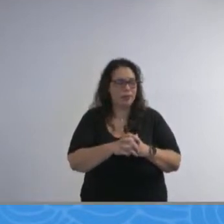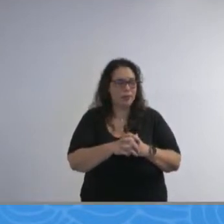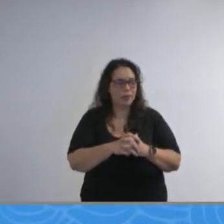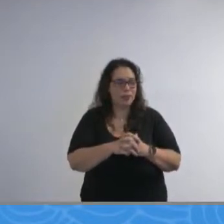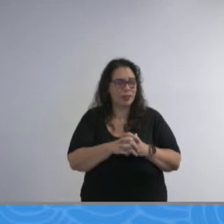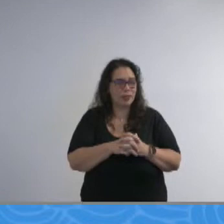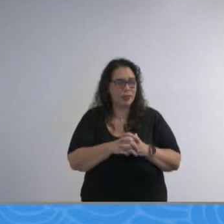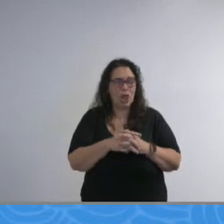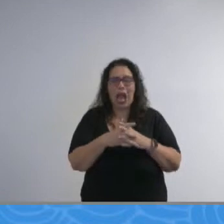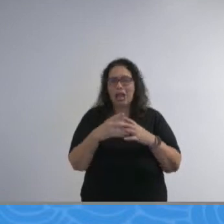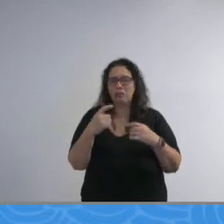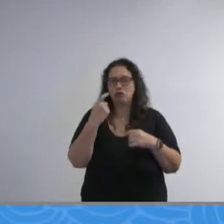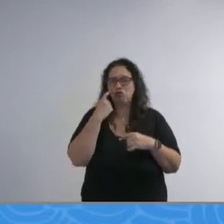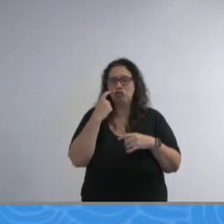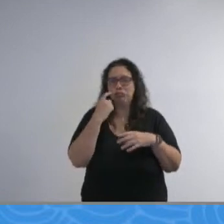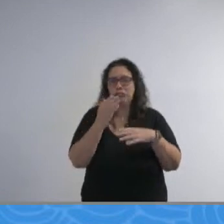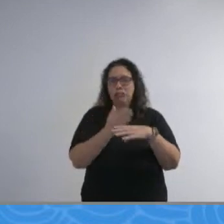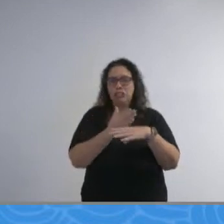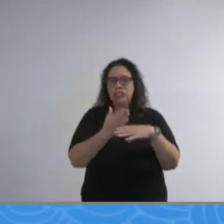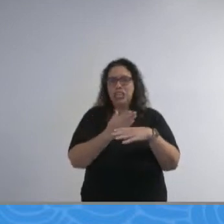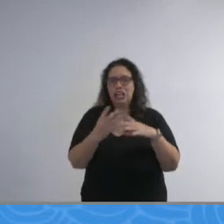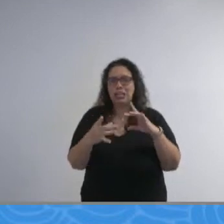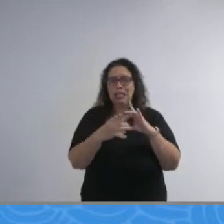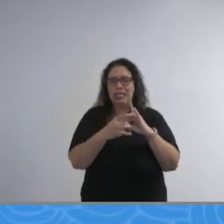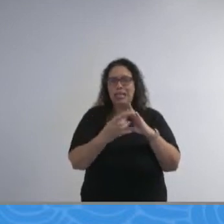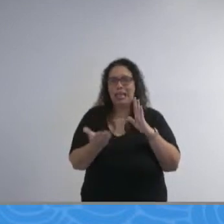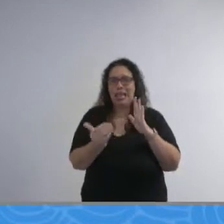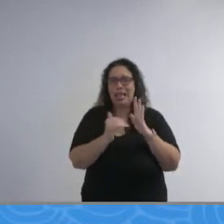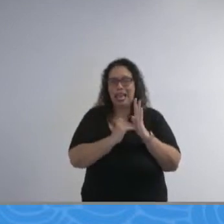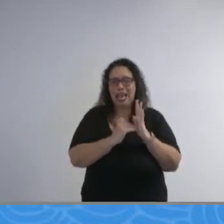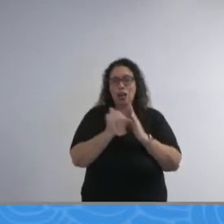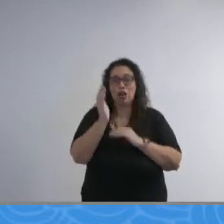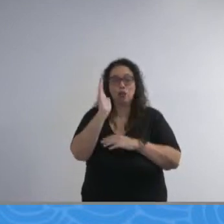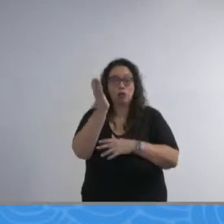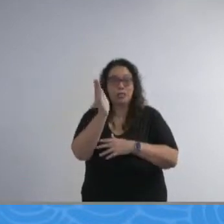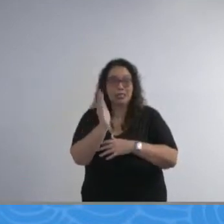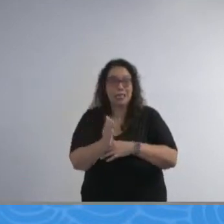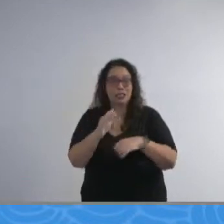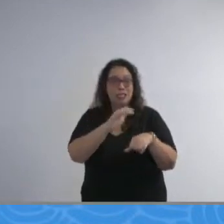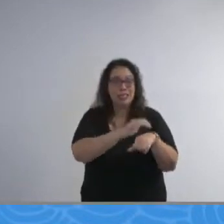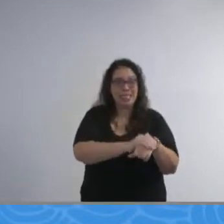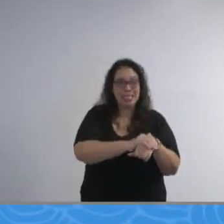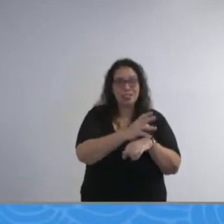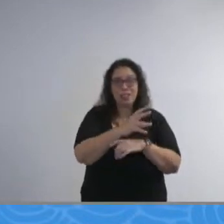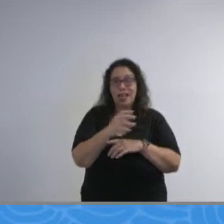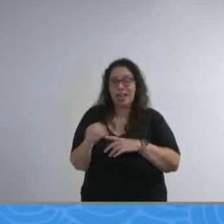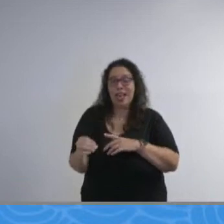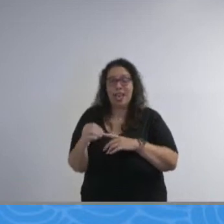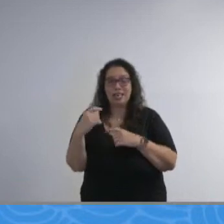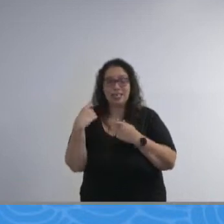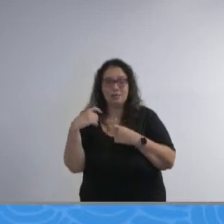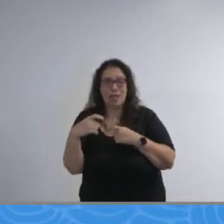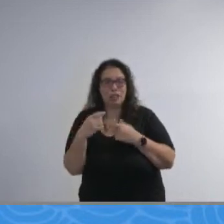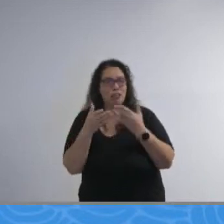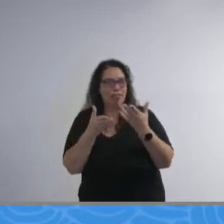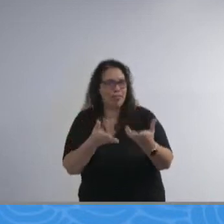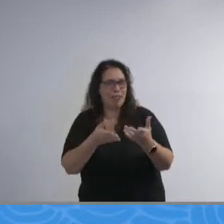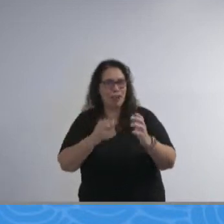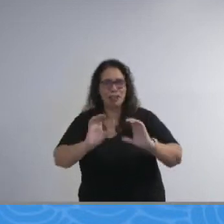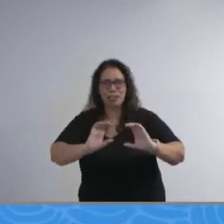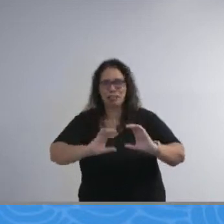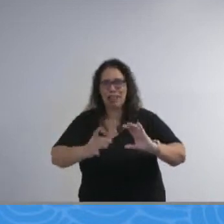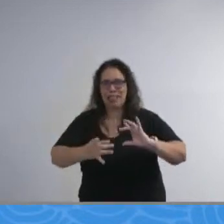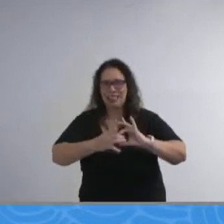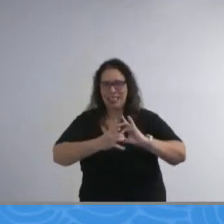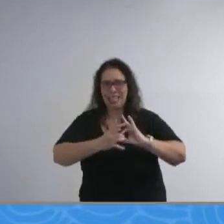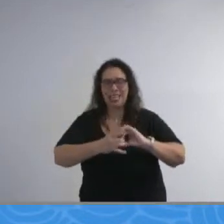again, Magda. So the presentation in English and Spanish, along with their agendas and everything, are there on that link in the chat.